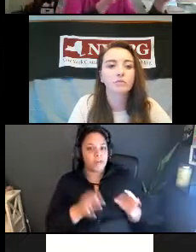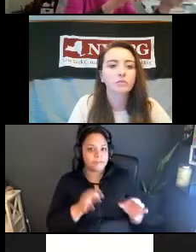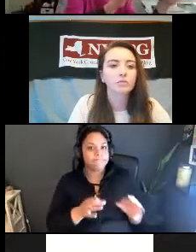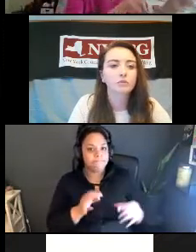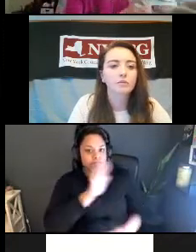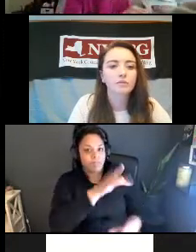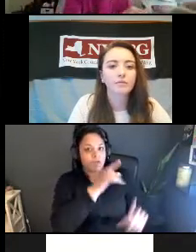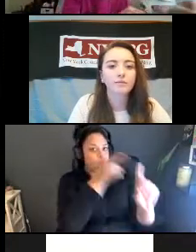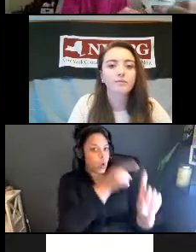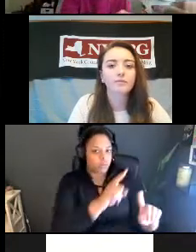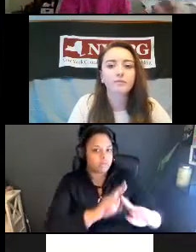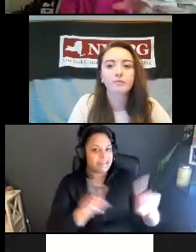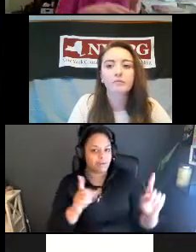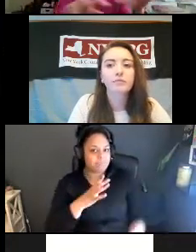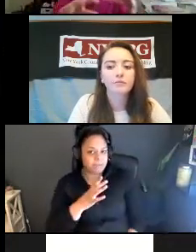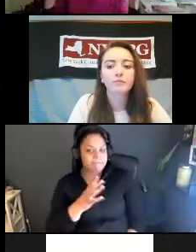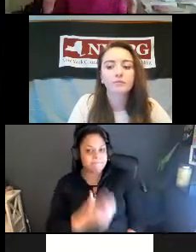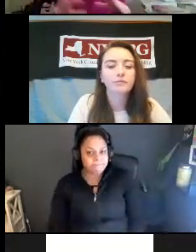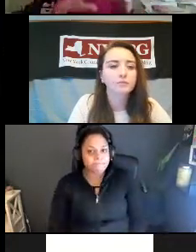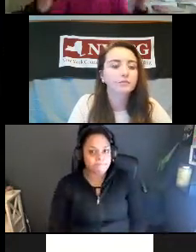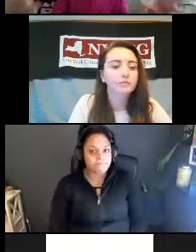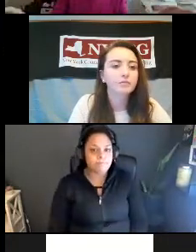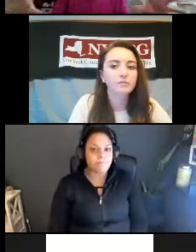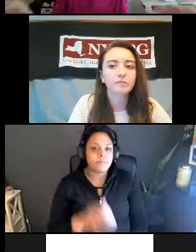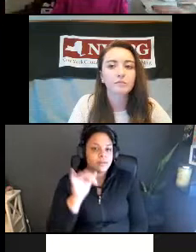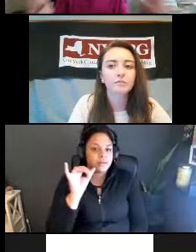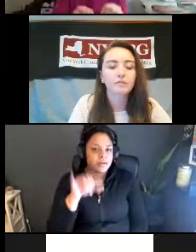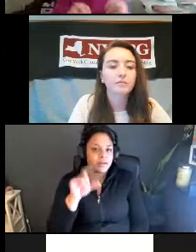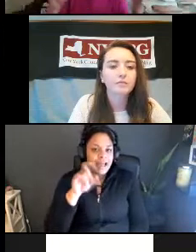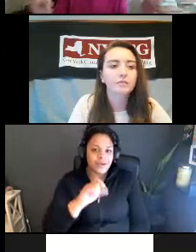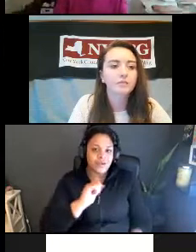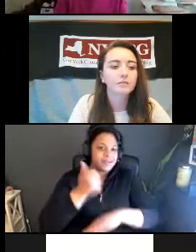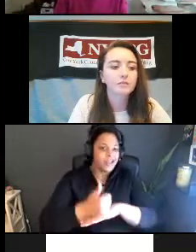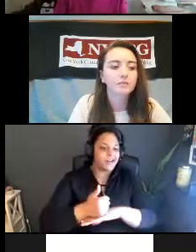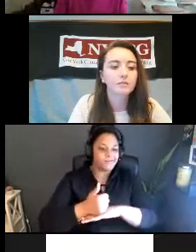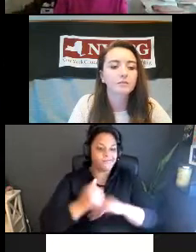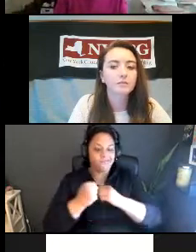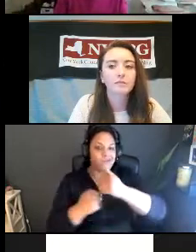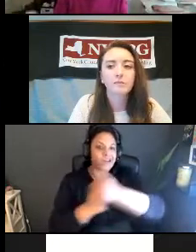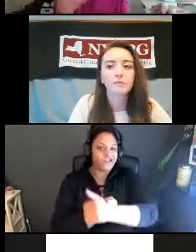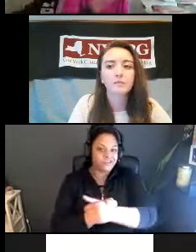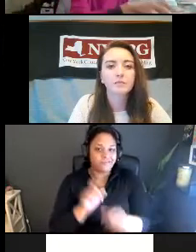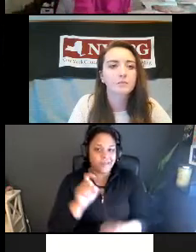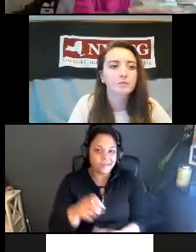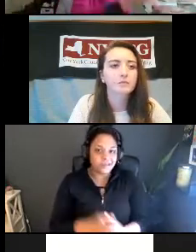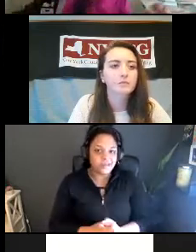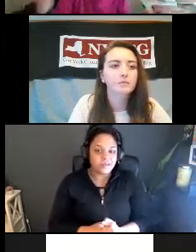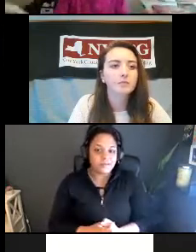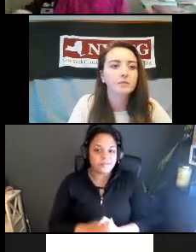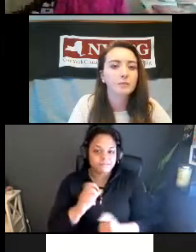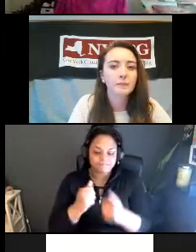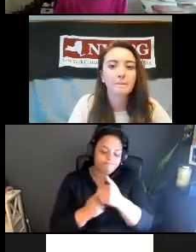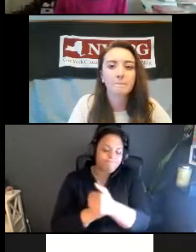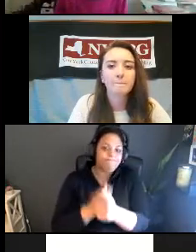their goal is. So it really has to be set up from the get-go that all